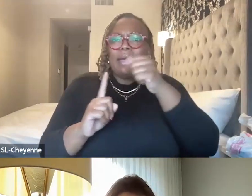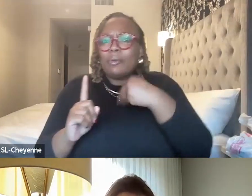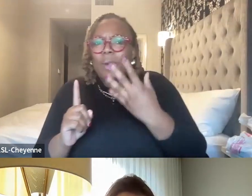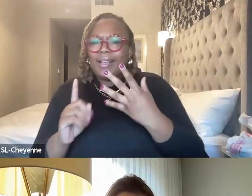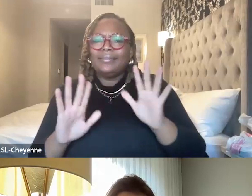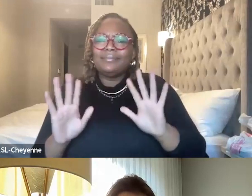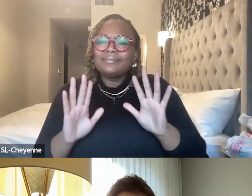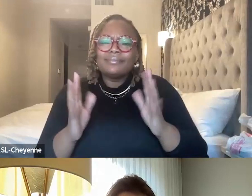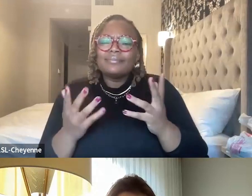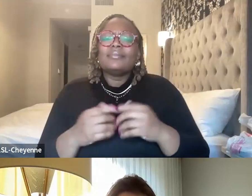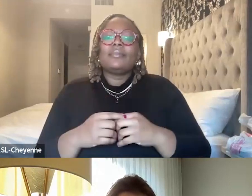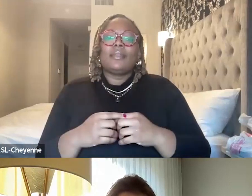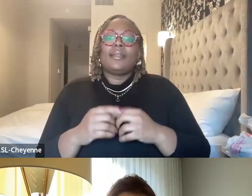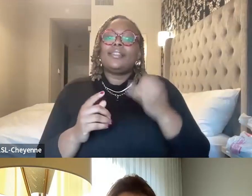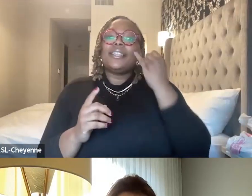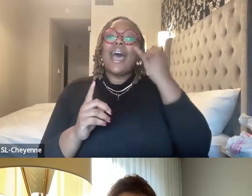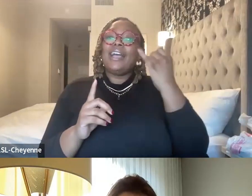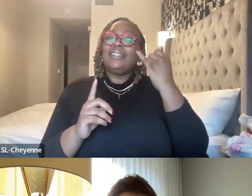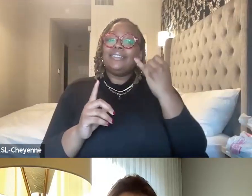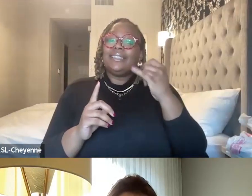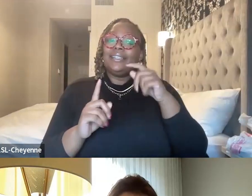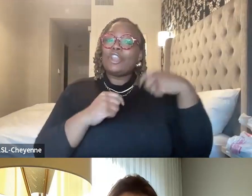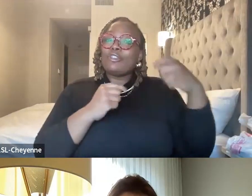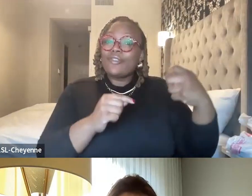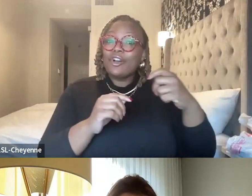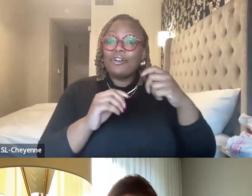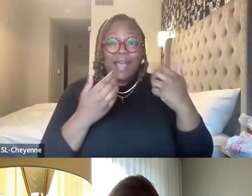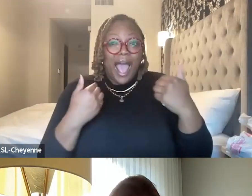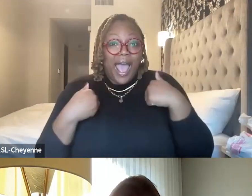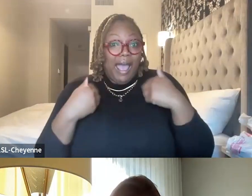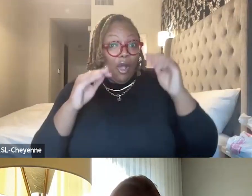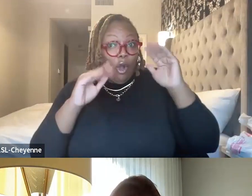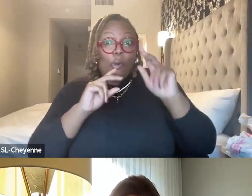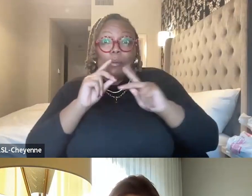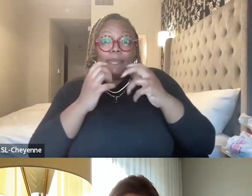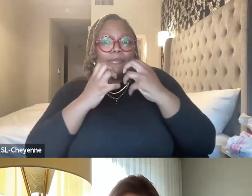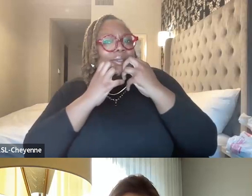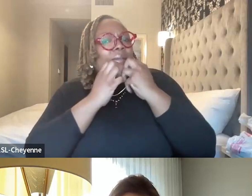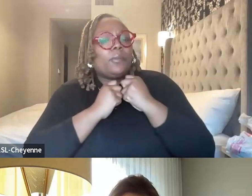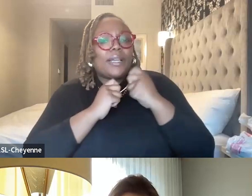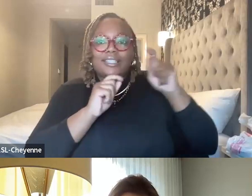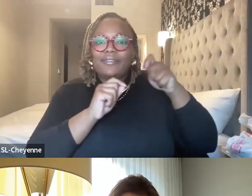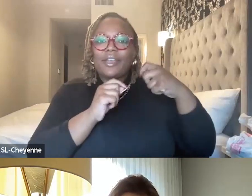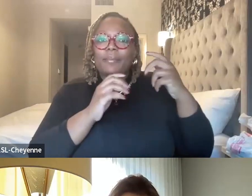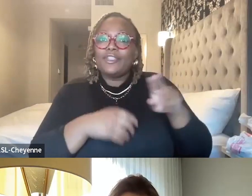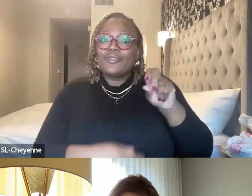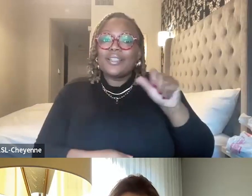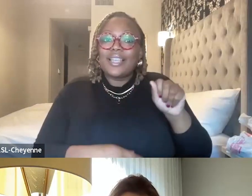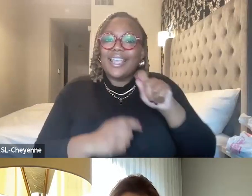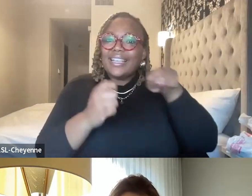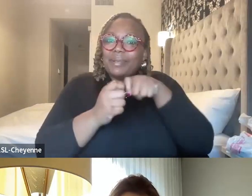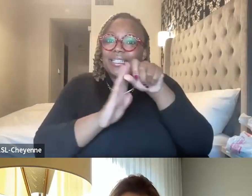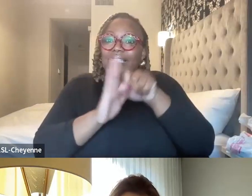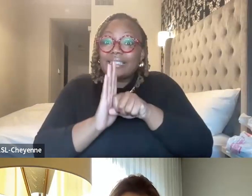life. So the idea of the film was, and I really hope that people embrace the film in the US, especially in the states